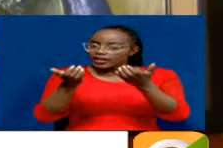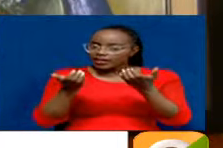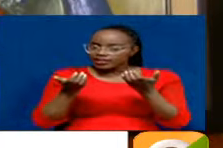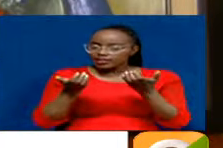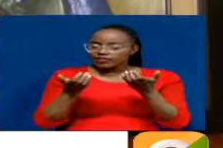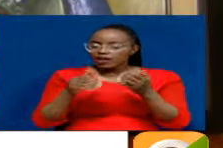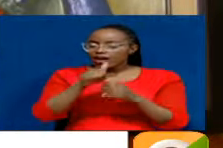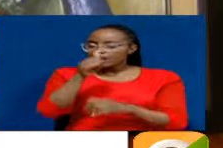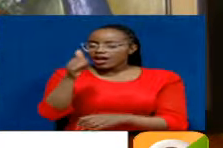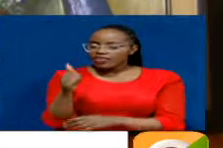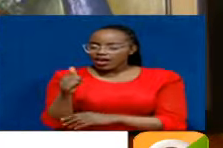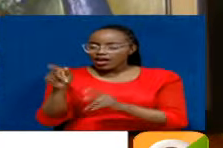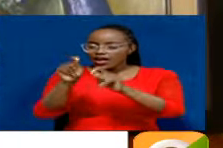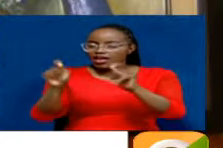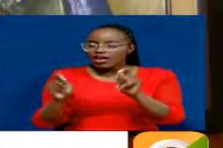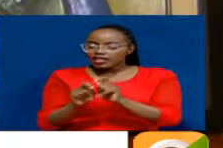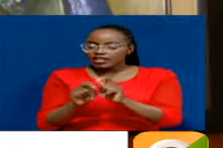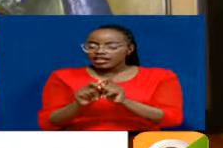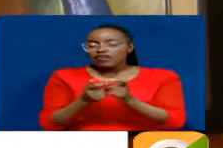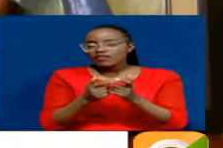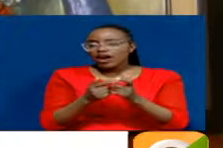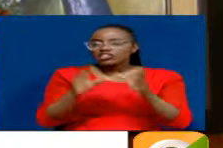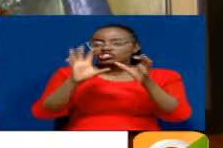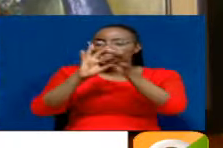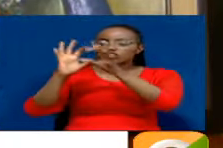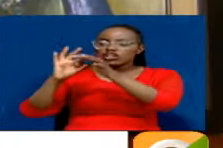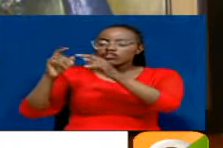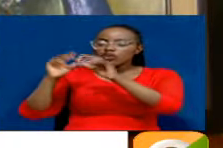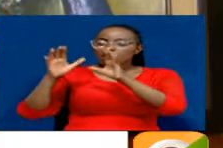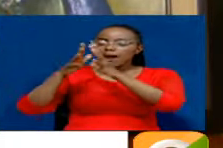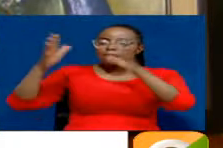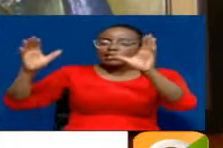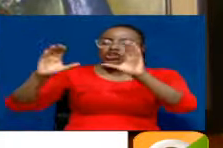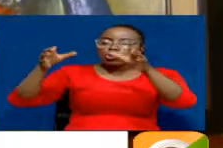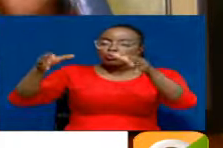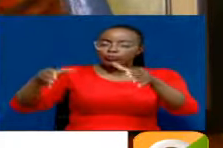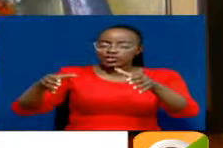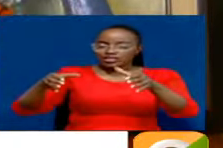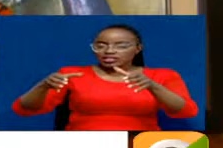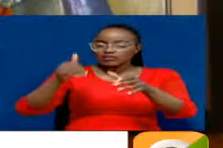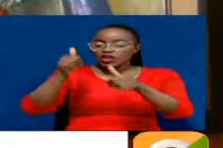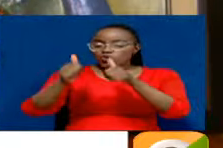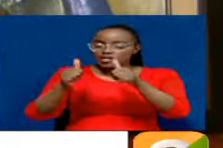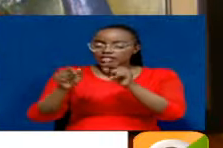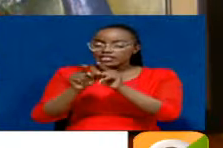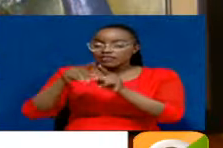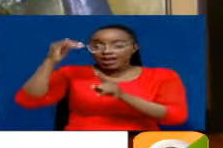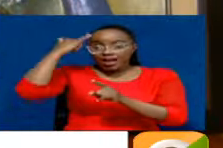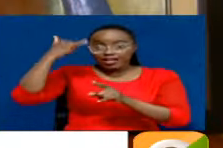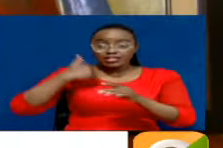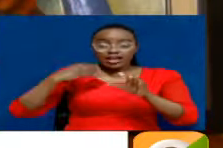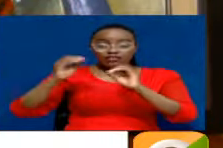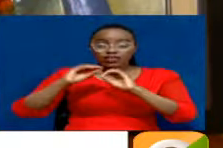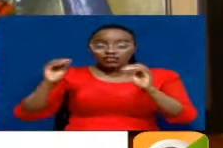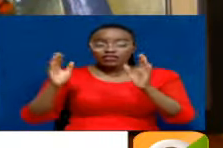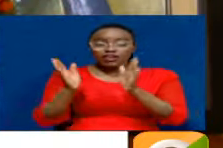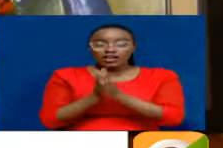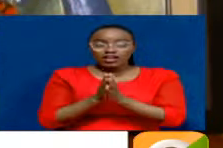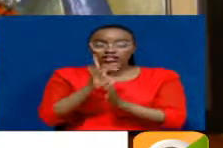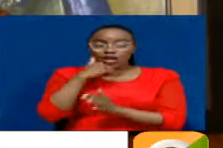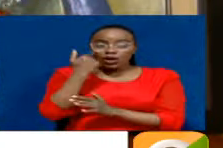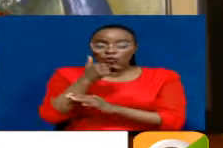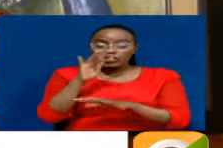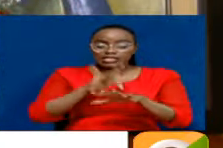need another ethnic teen god from a large community who is clueless and who